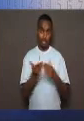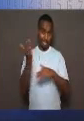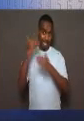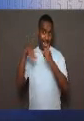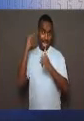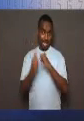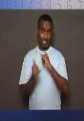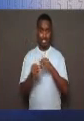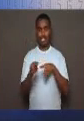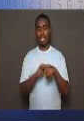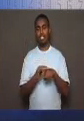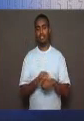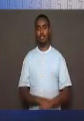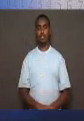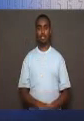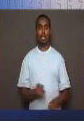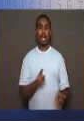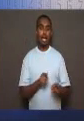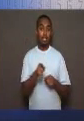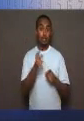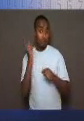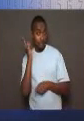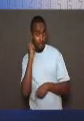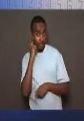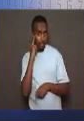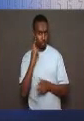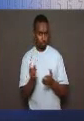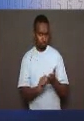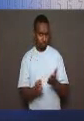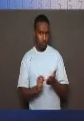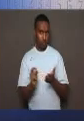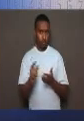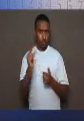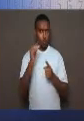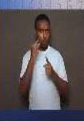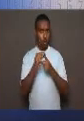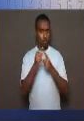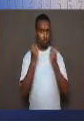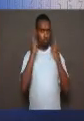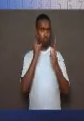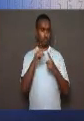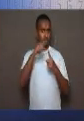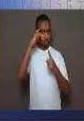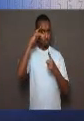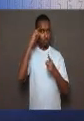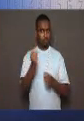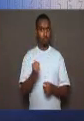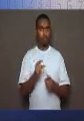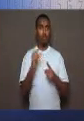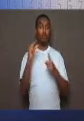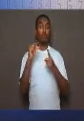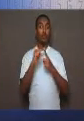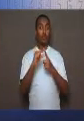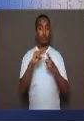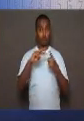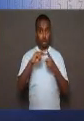last activity. As you listen, write down the words you do not understand in your